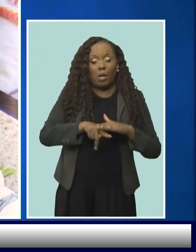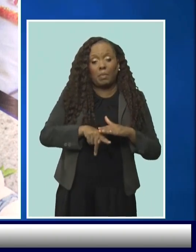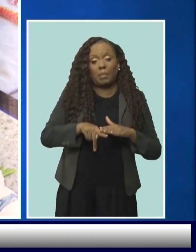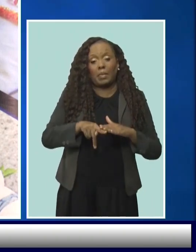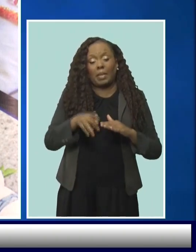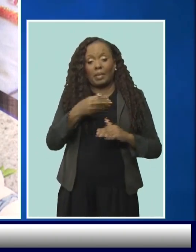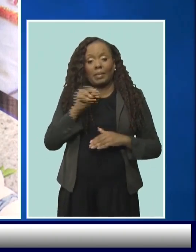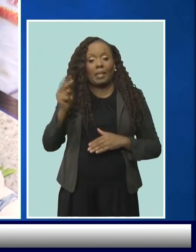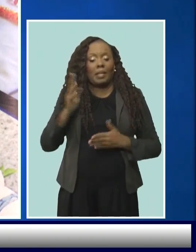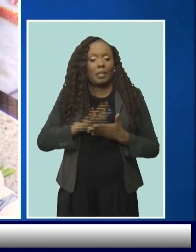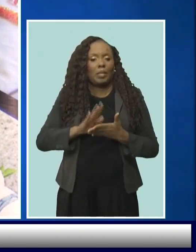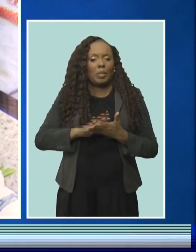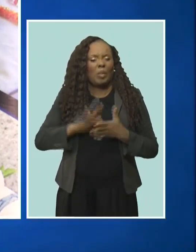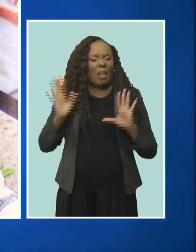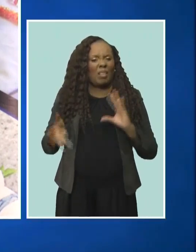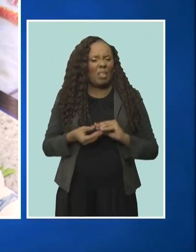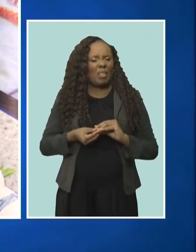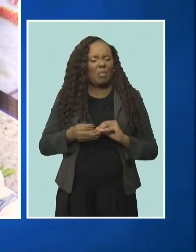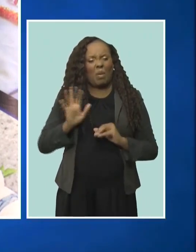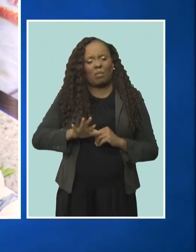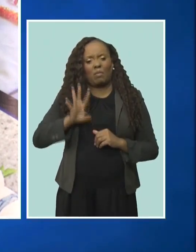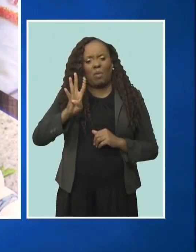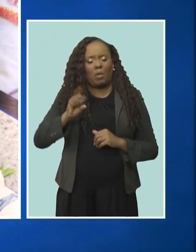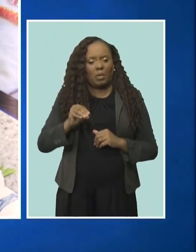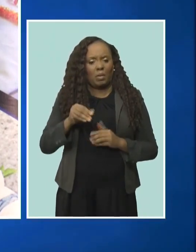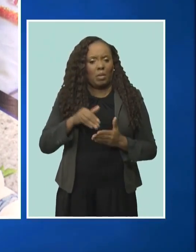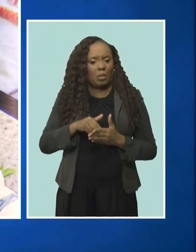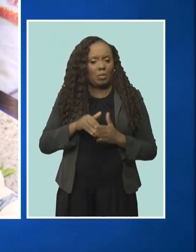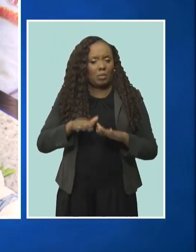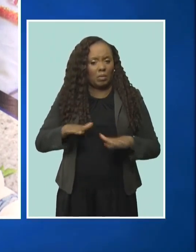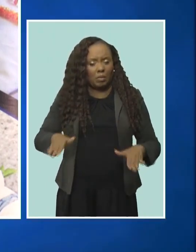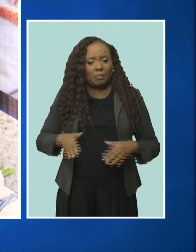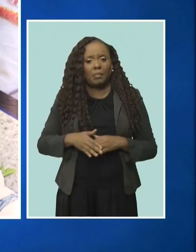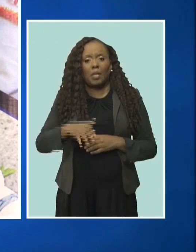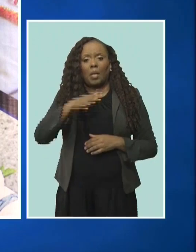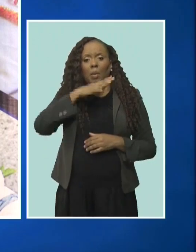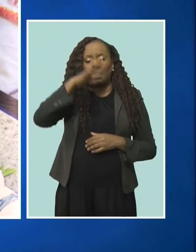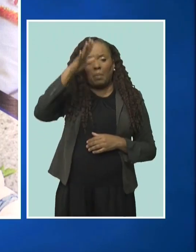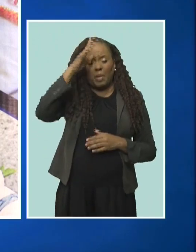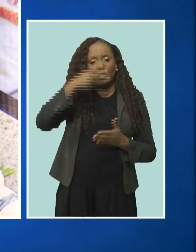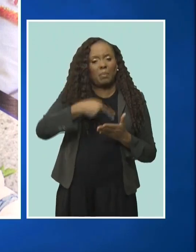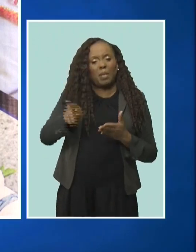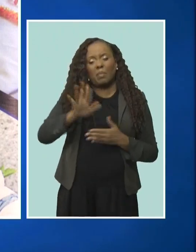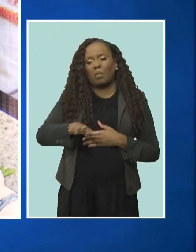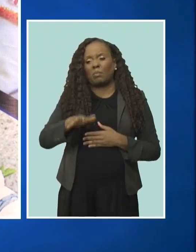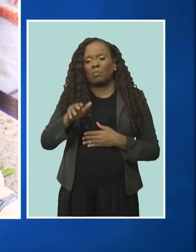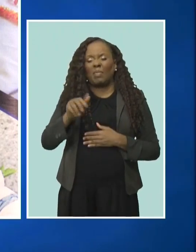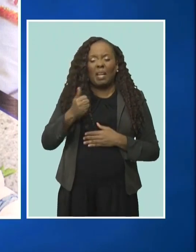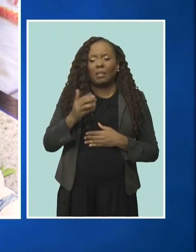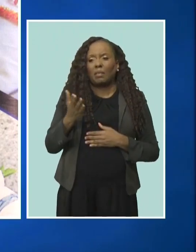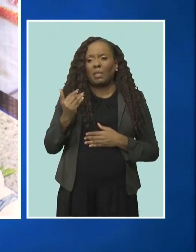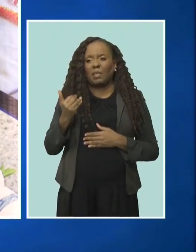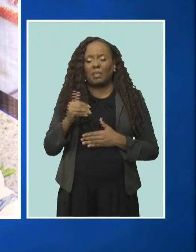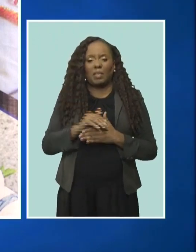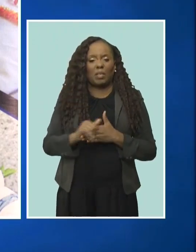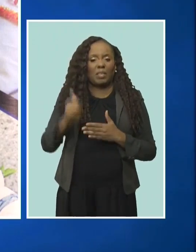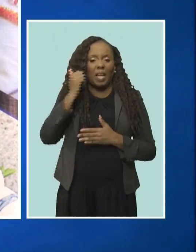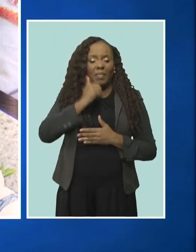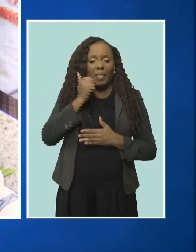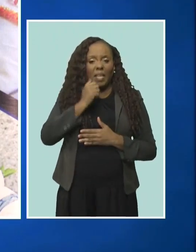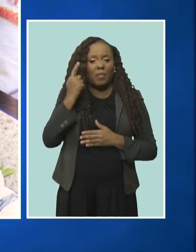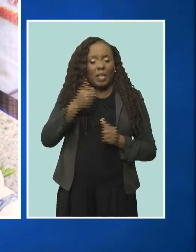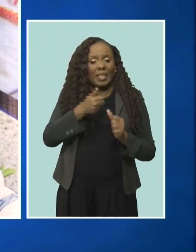secondary. And if a parent's spending around $10 to $15 per day, on that person, you're talking about close